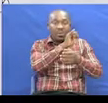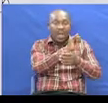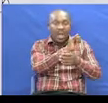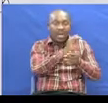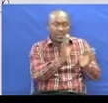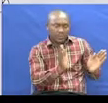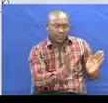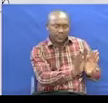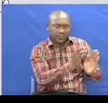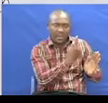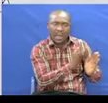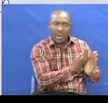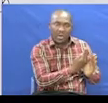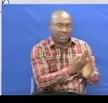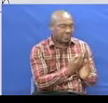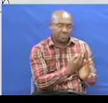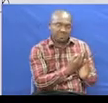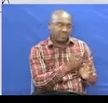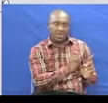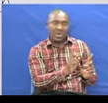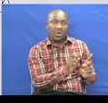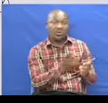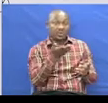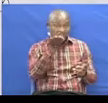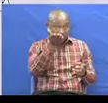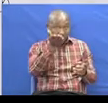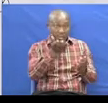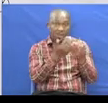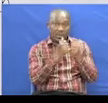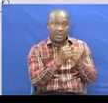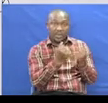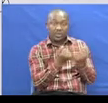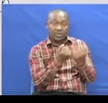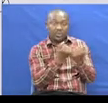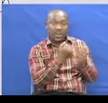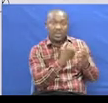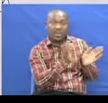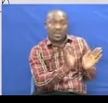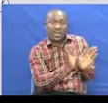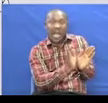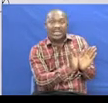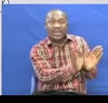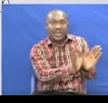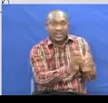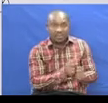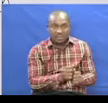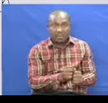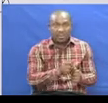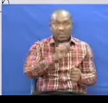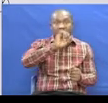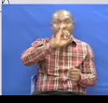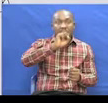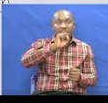isolated? No, it's not isolated. So you need to make it alone. How can you make it alone? You have to